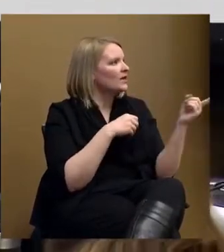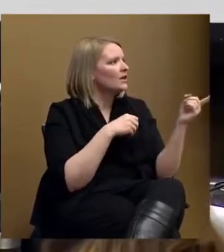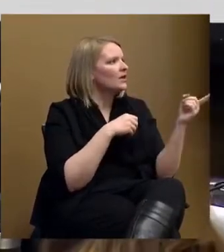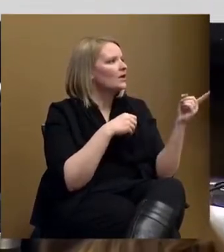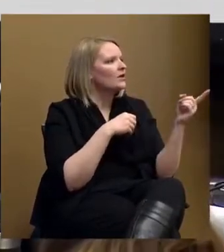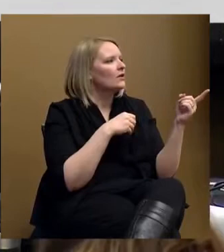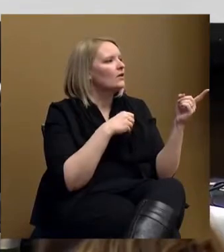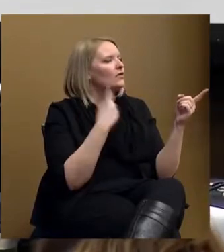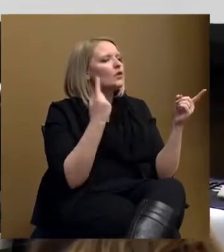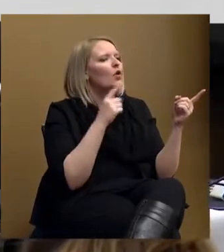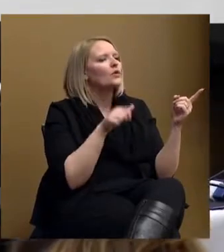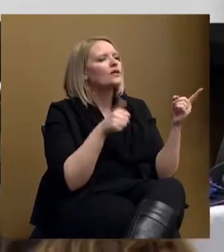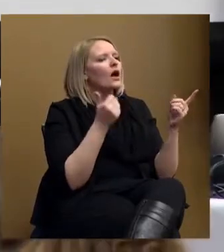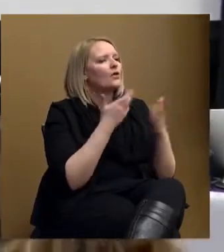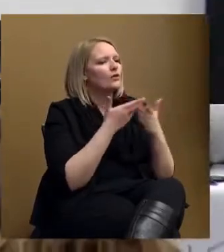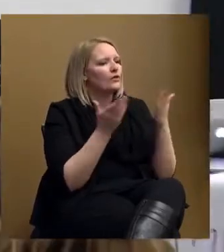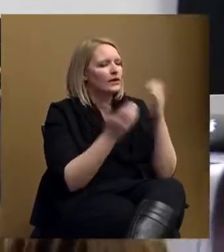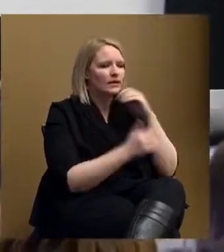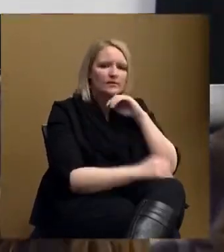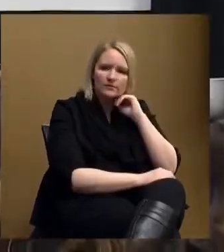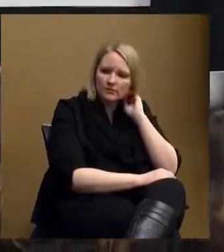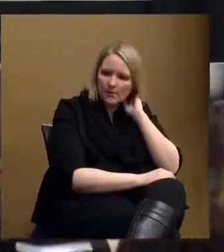the only other